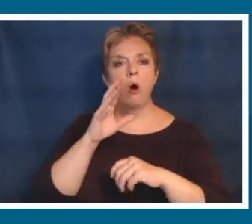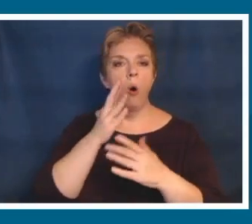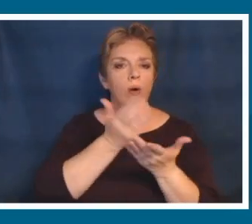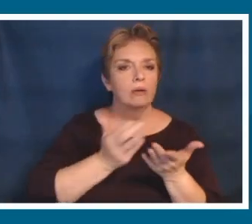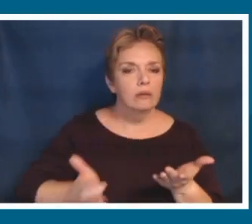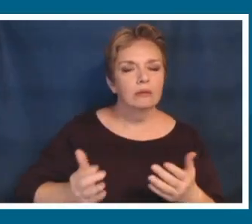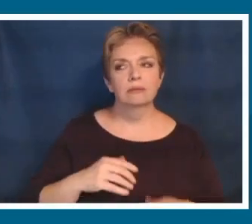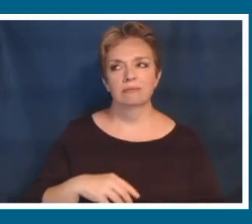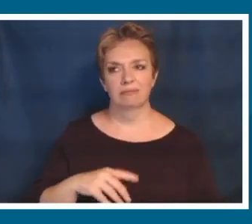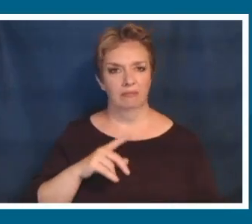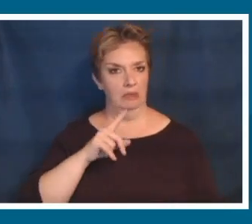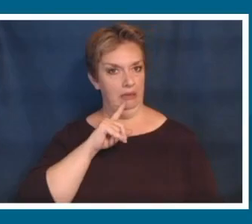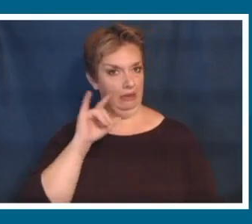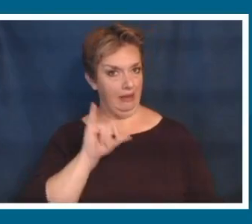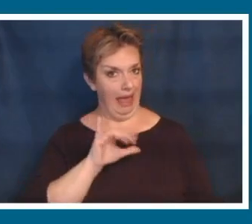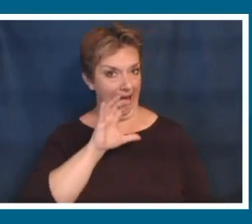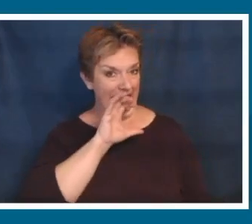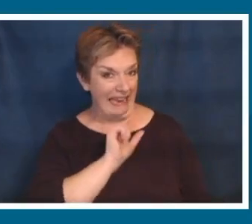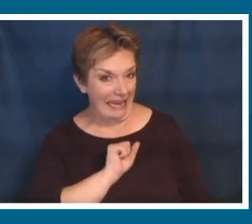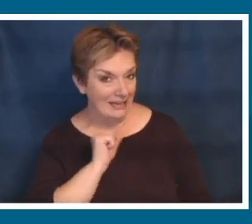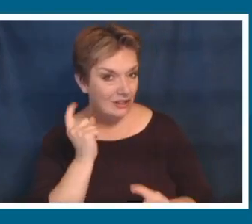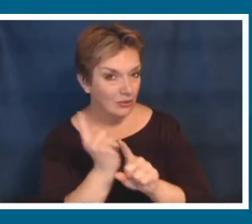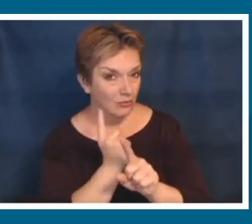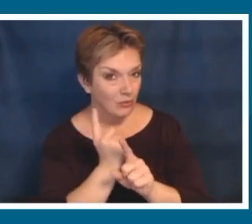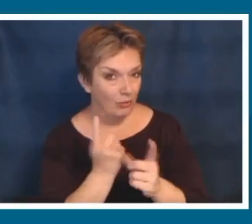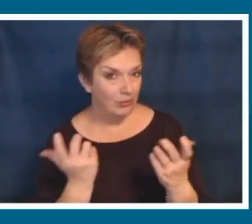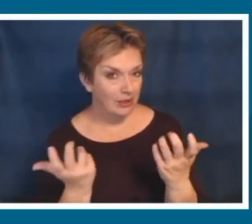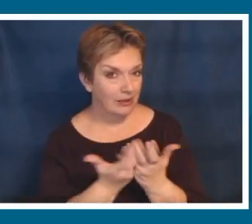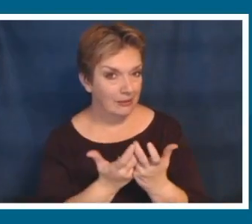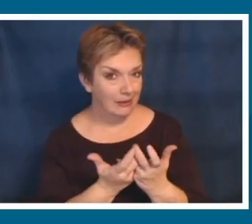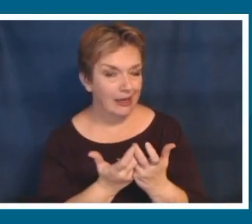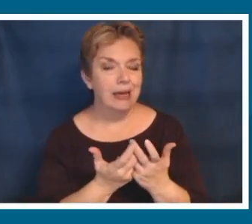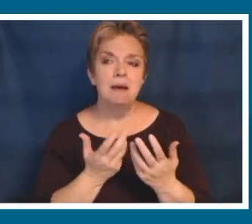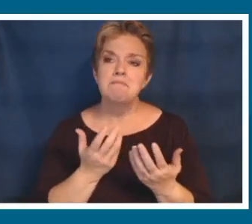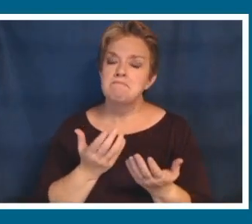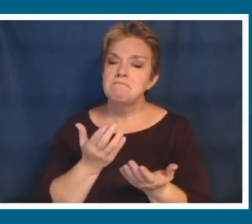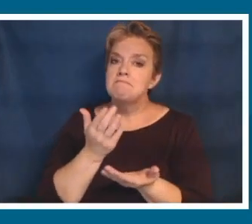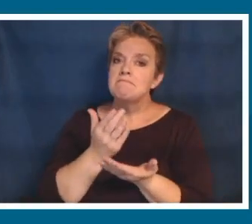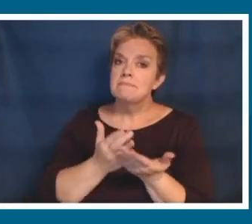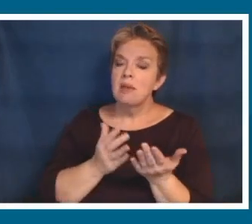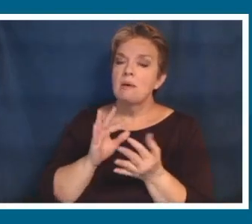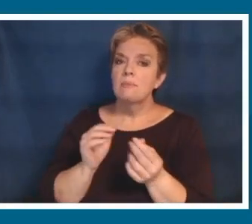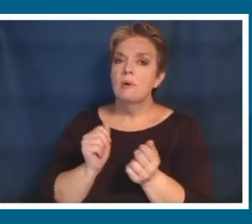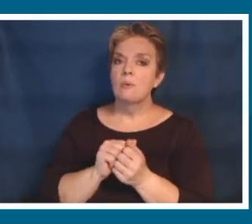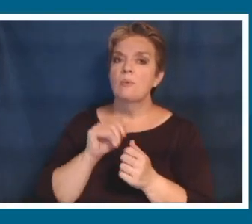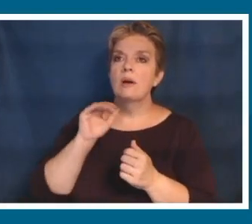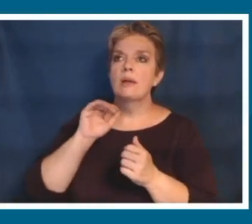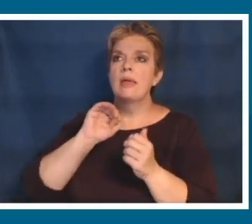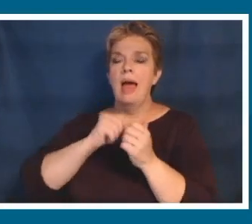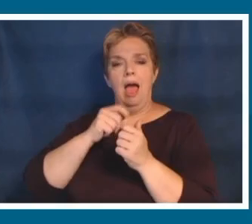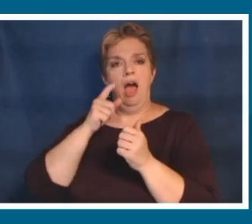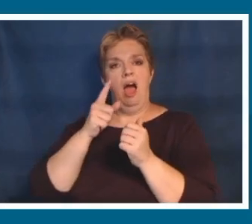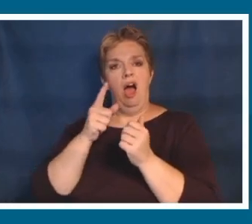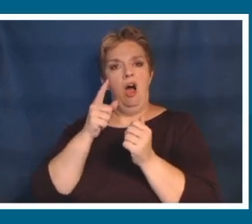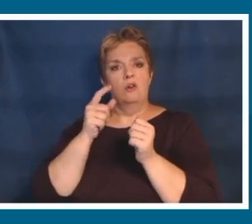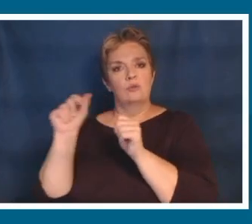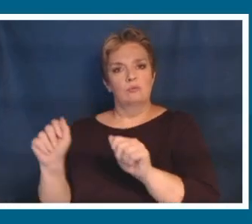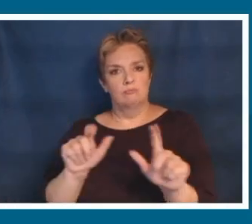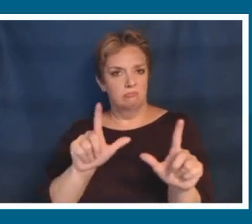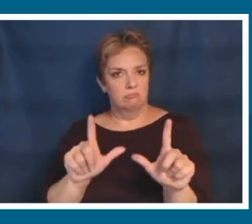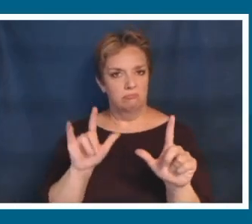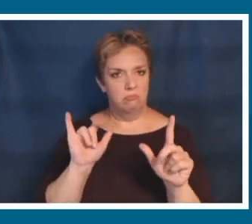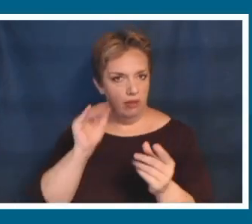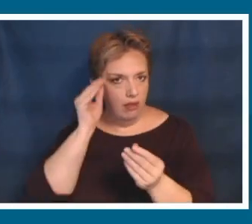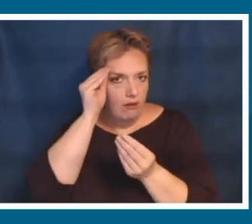source that you are using, and using scaffolding questions for those young learners to